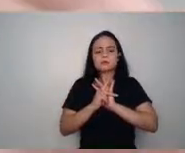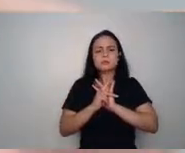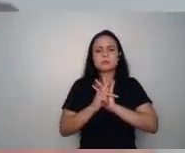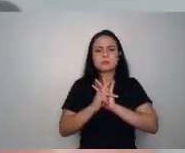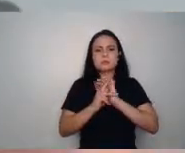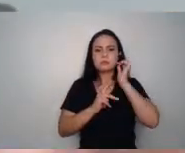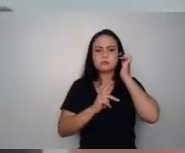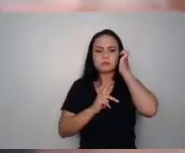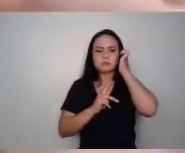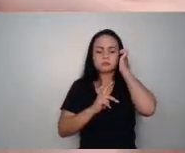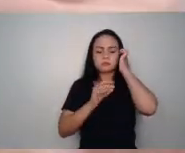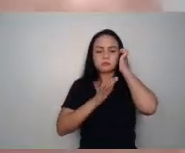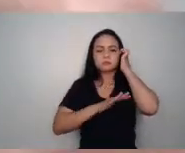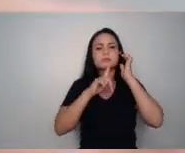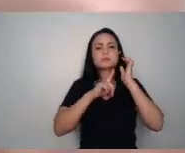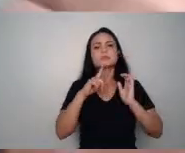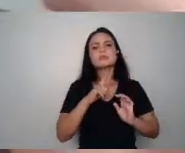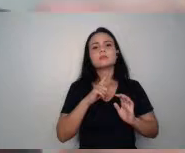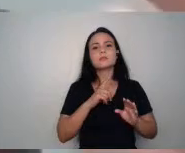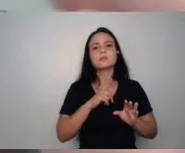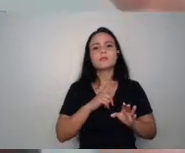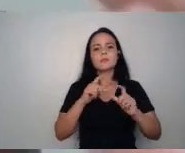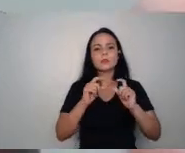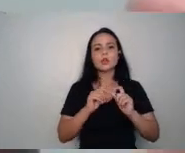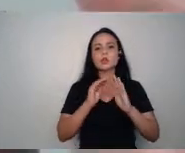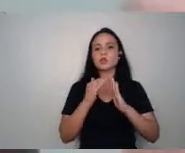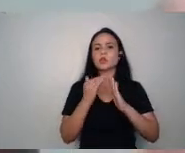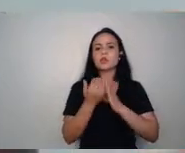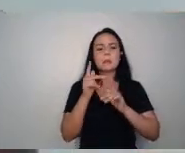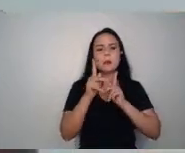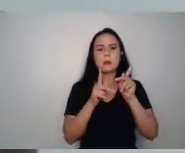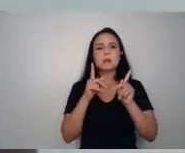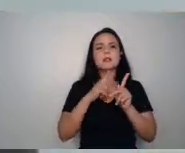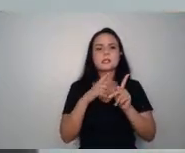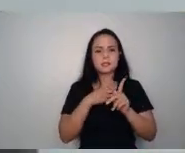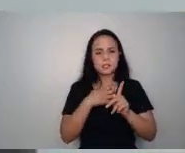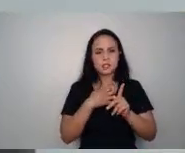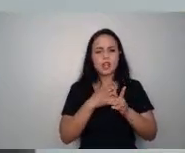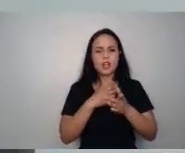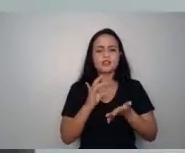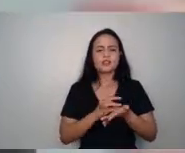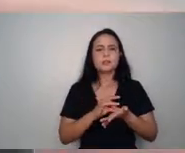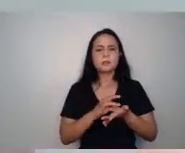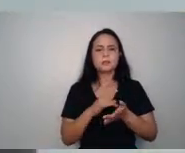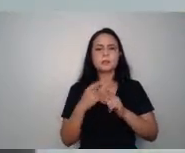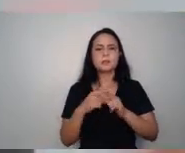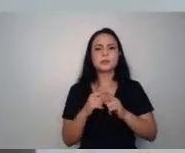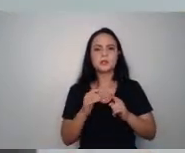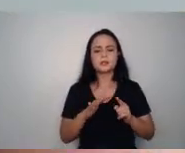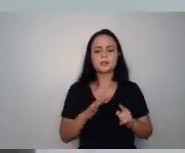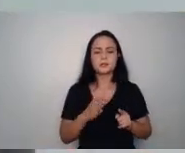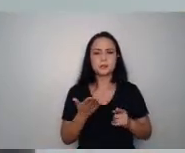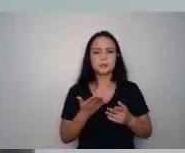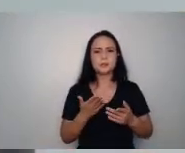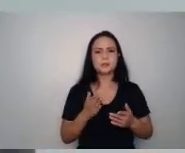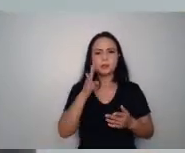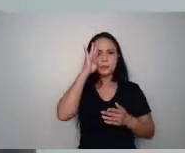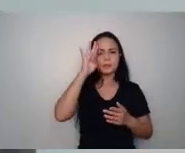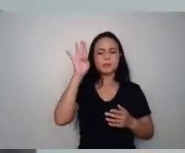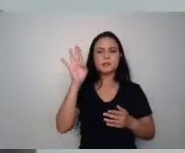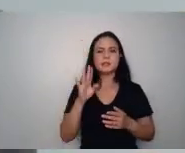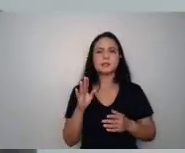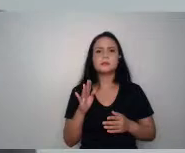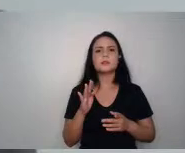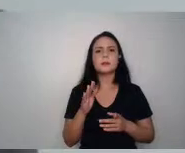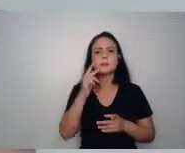well. It's not only affecting me, it is also affecting the population as well. All of the population